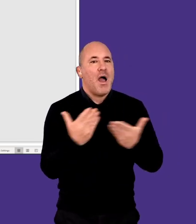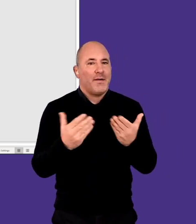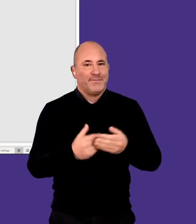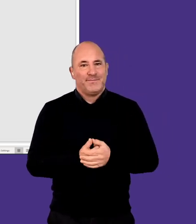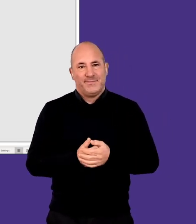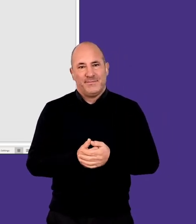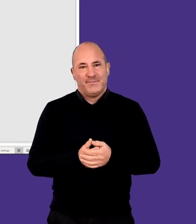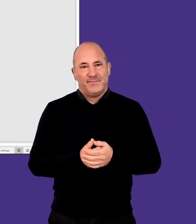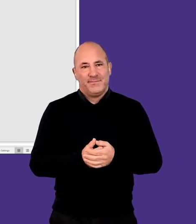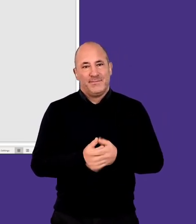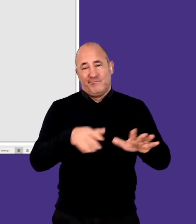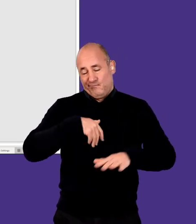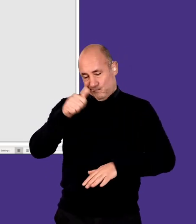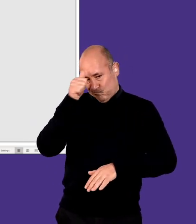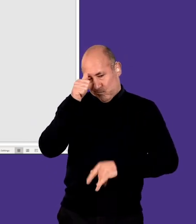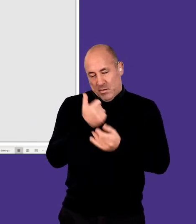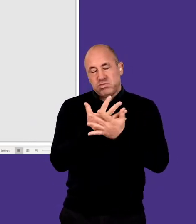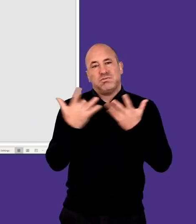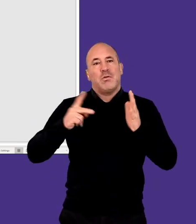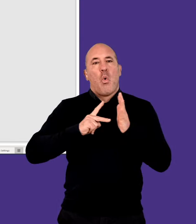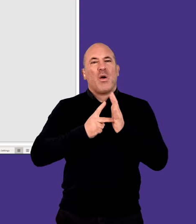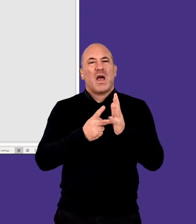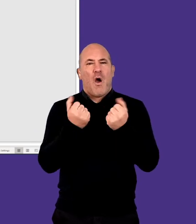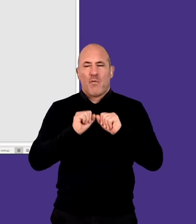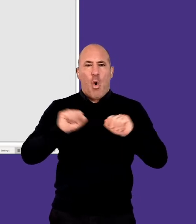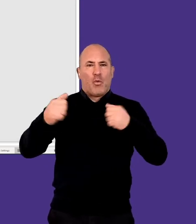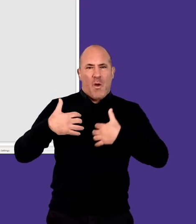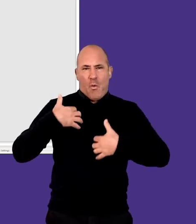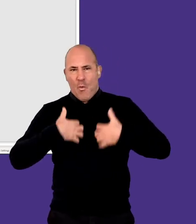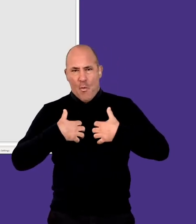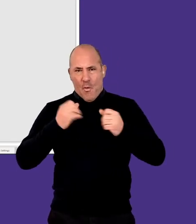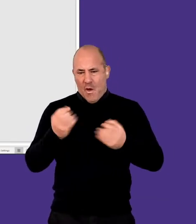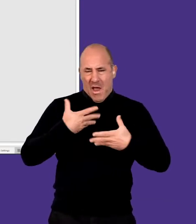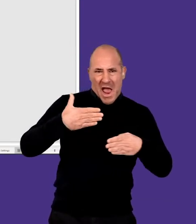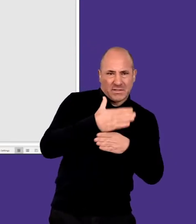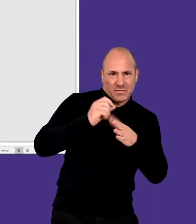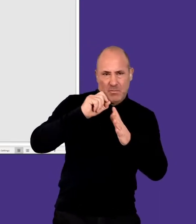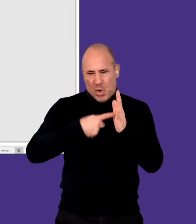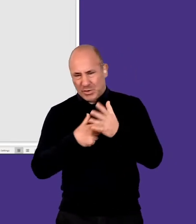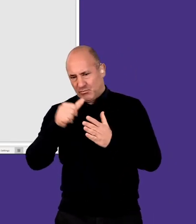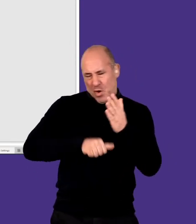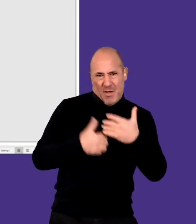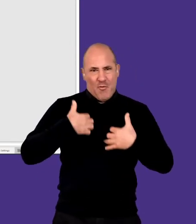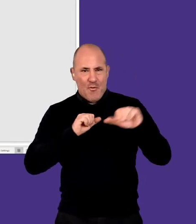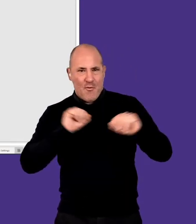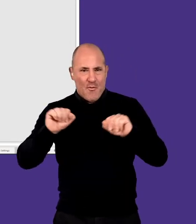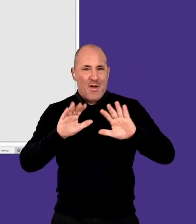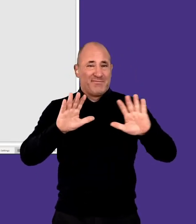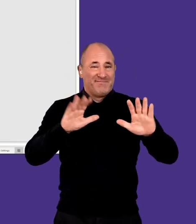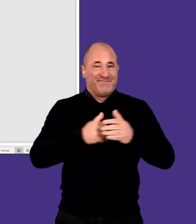and comparable. We understand that many organisations will have their own ambitions when delivering activities, projects and